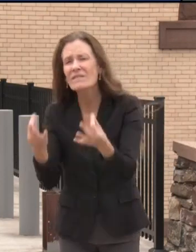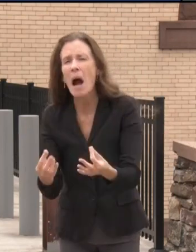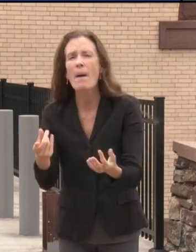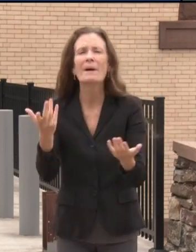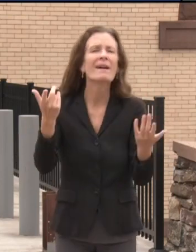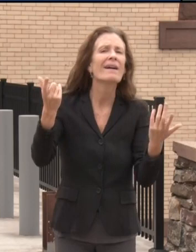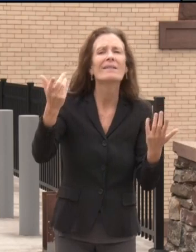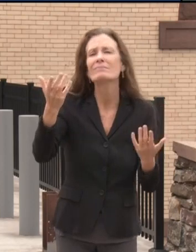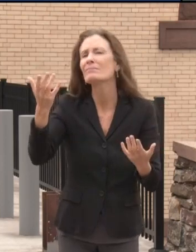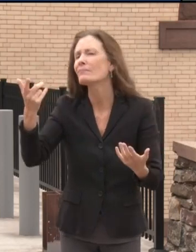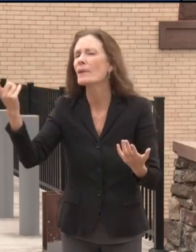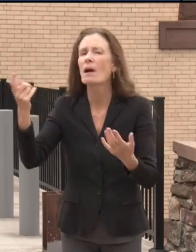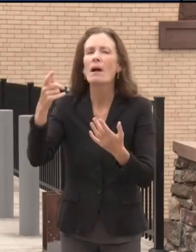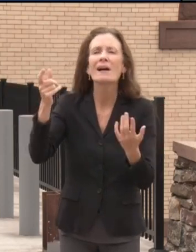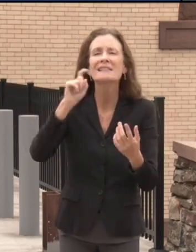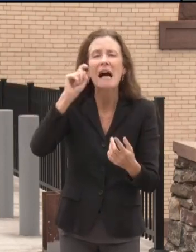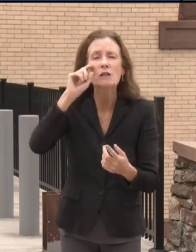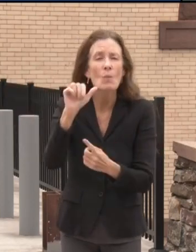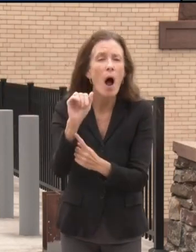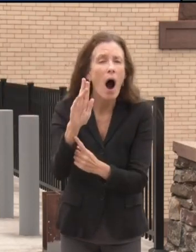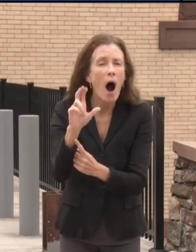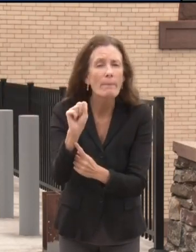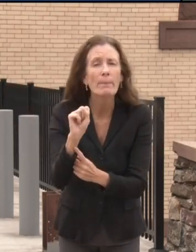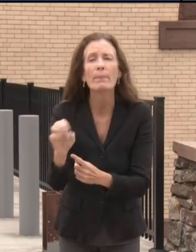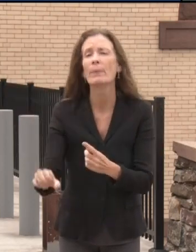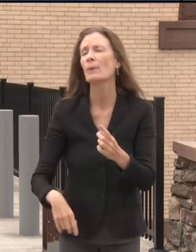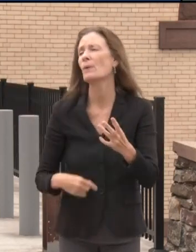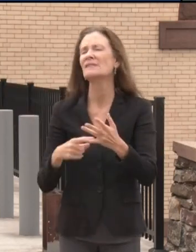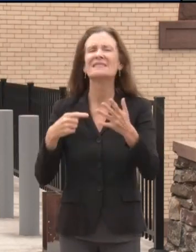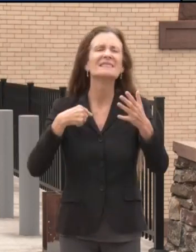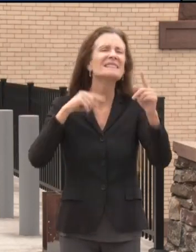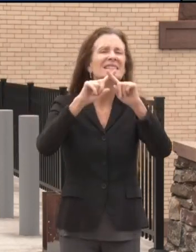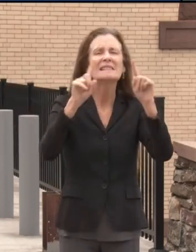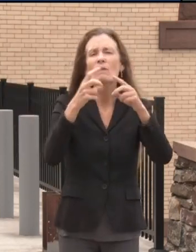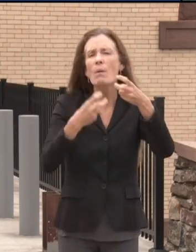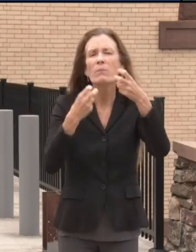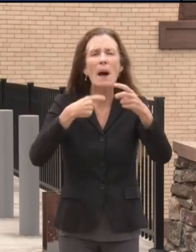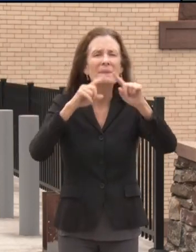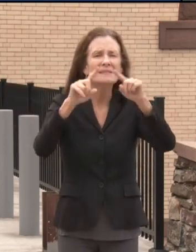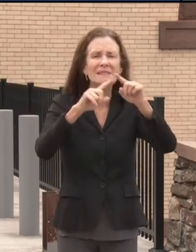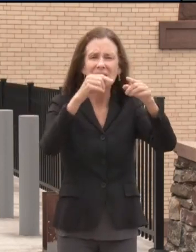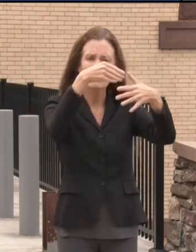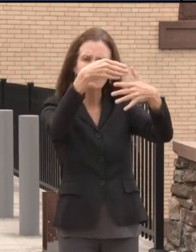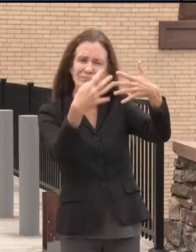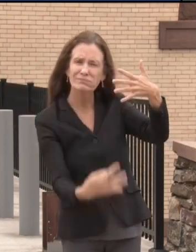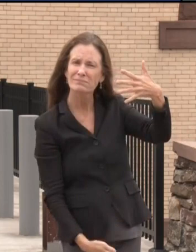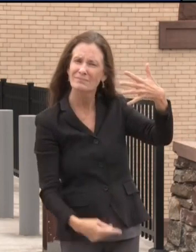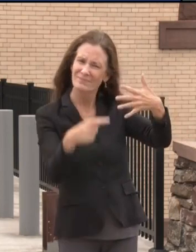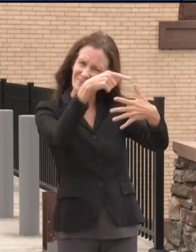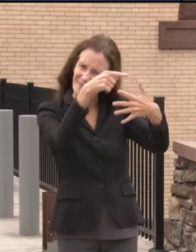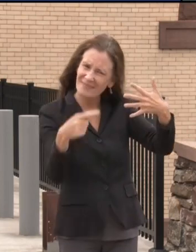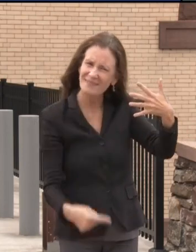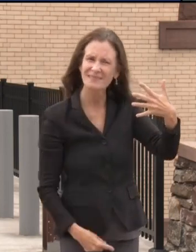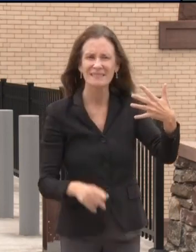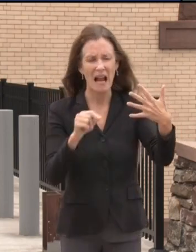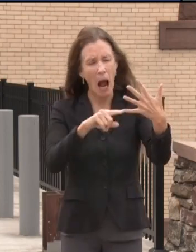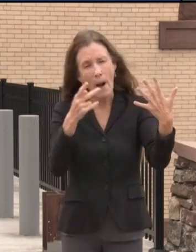sexual violence, a public health or public safety emergency involving the employee or the employee's family